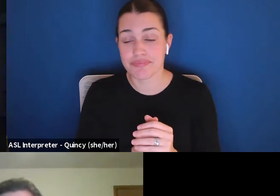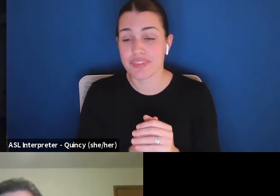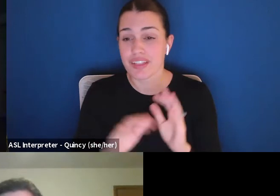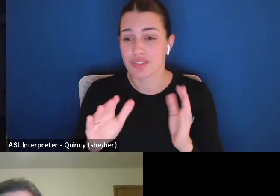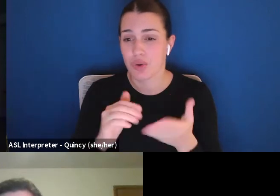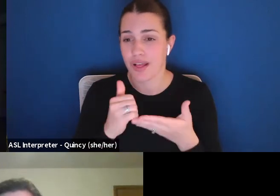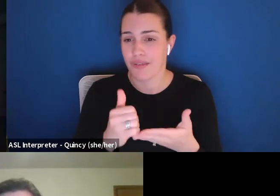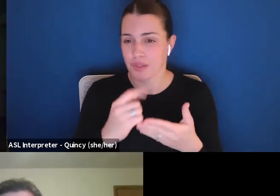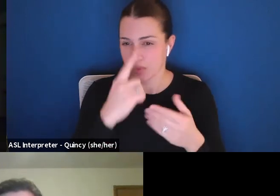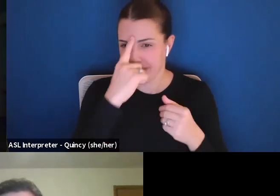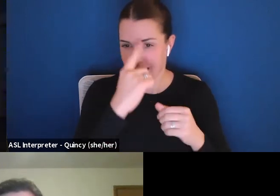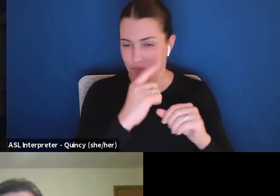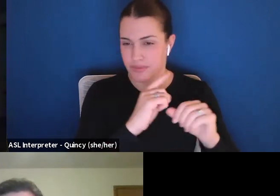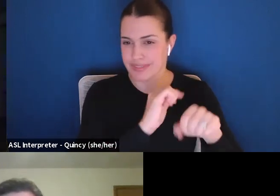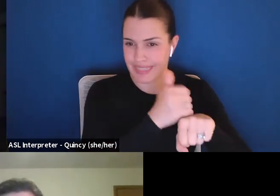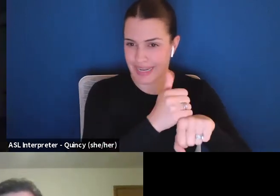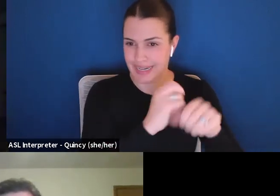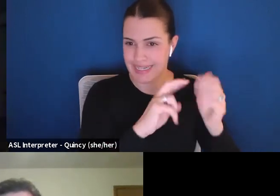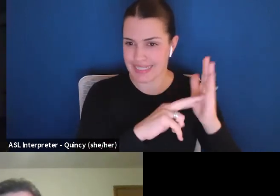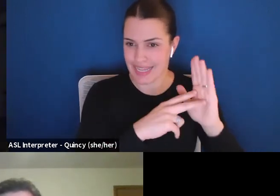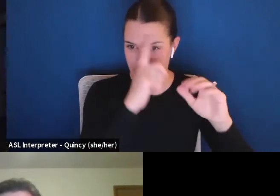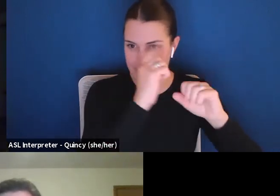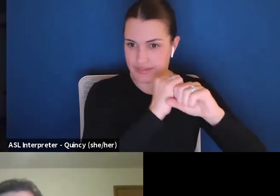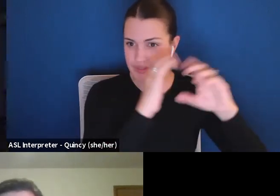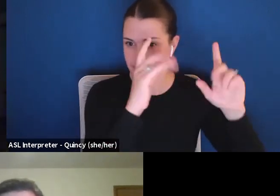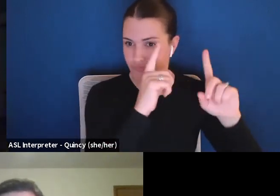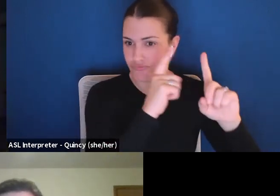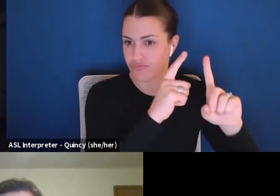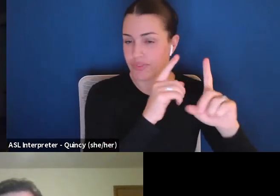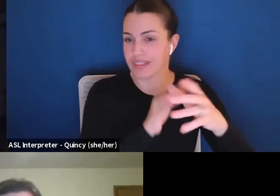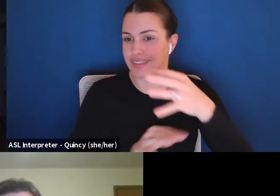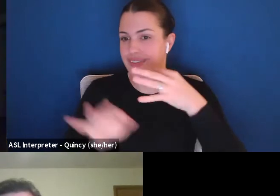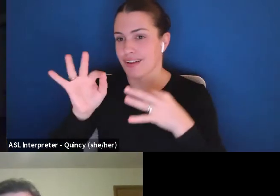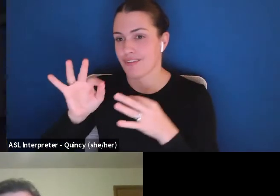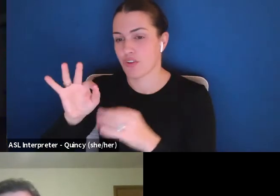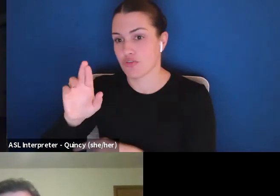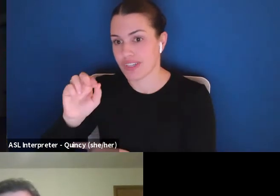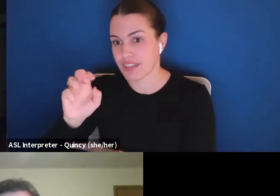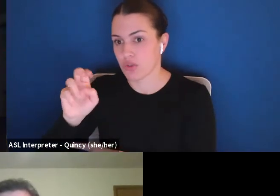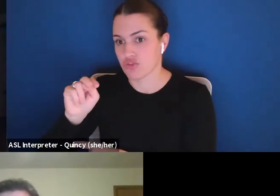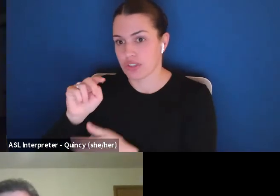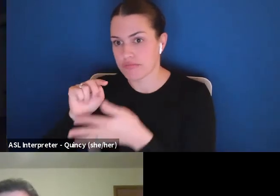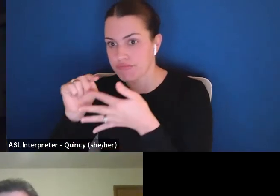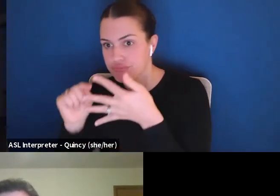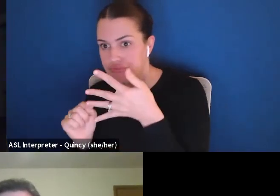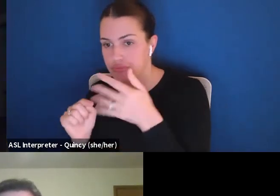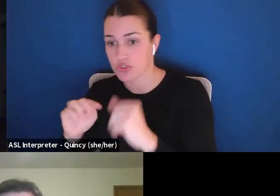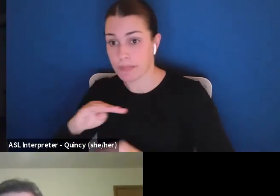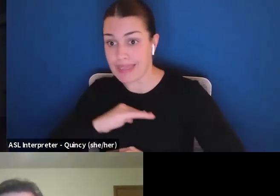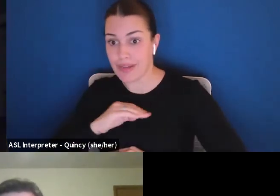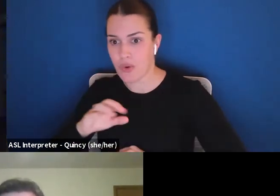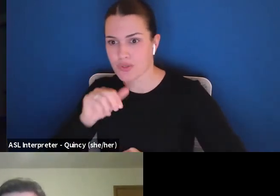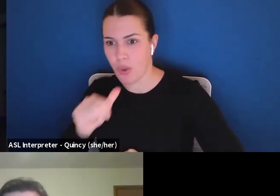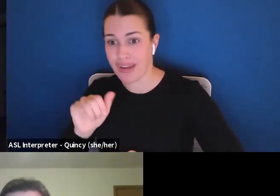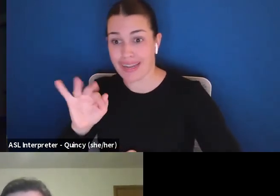intentions versus setting a really strict resolution that either you meet or you don't, and that maybe could lead to a lot of anxiety if you don't meet